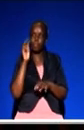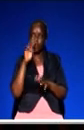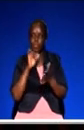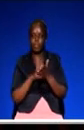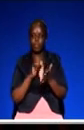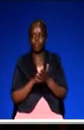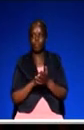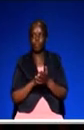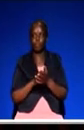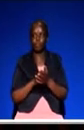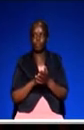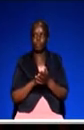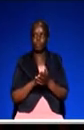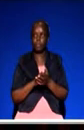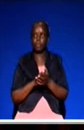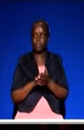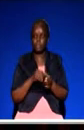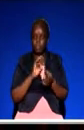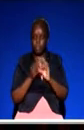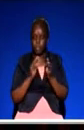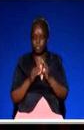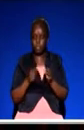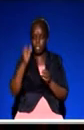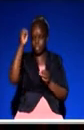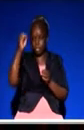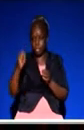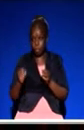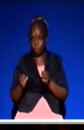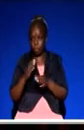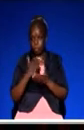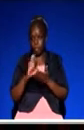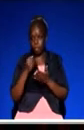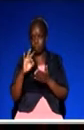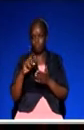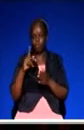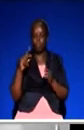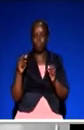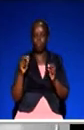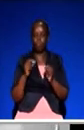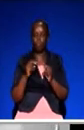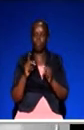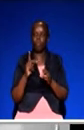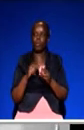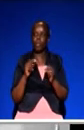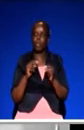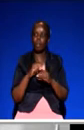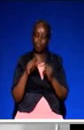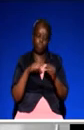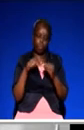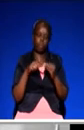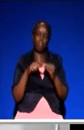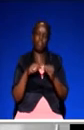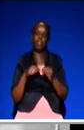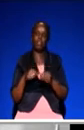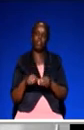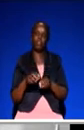you'll see that, supposing you are at the South Pole, all right, then you will have to hold